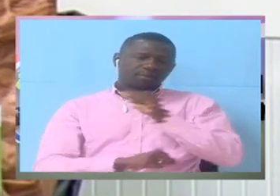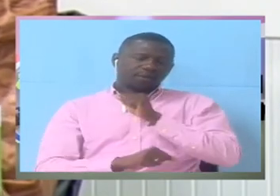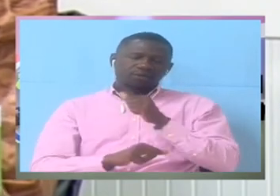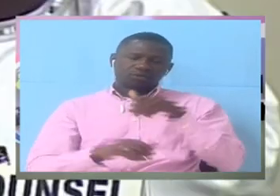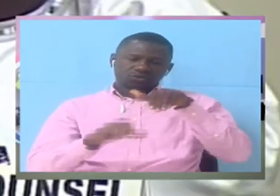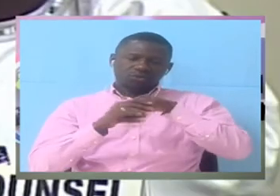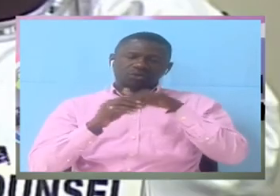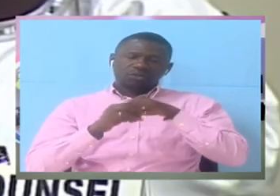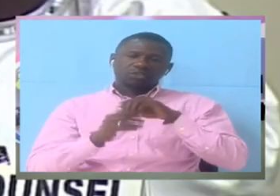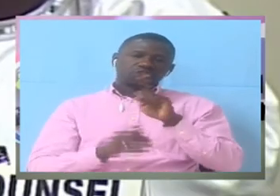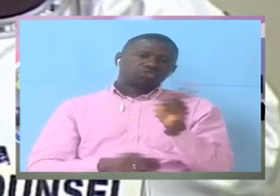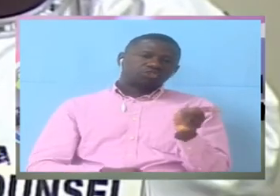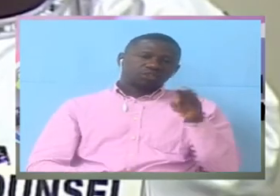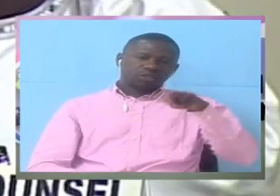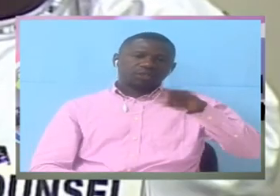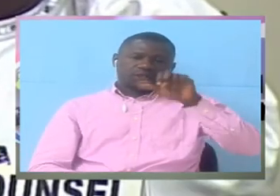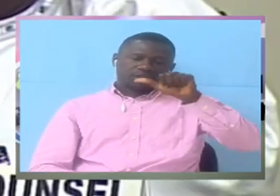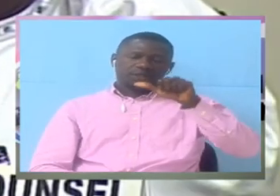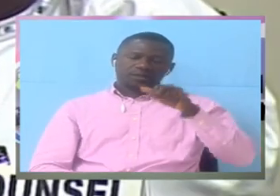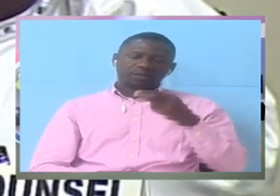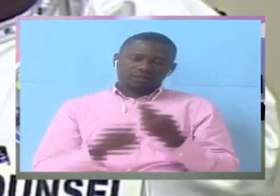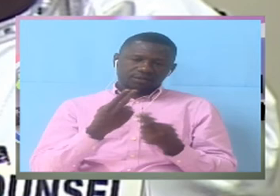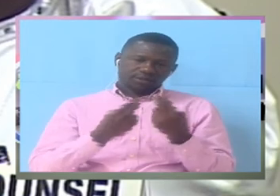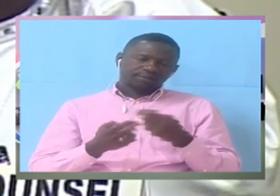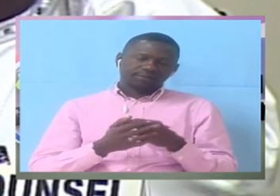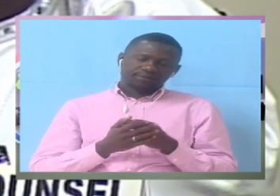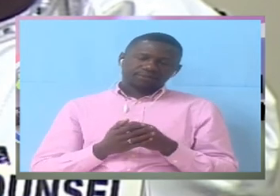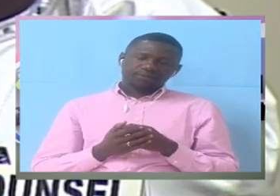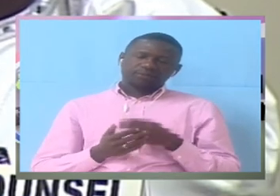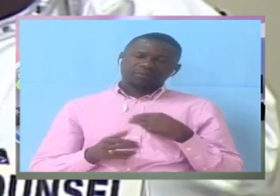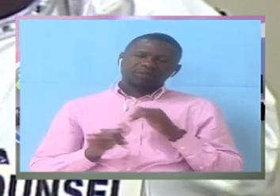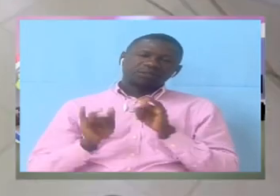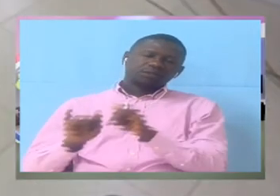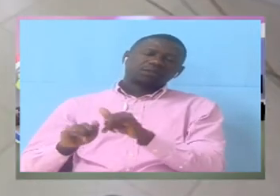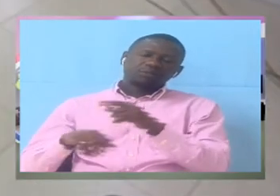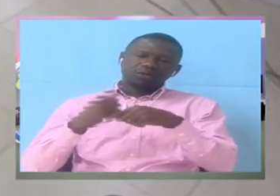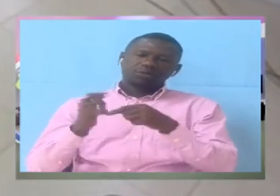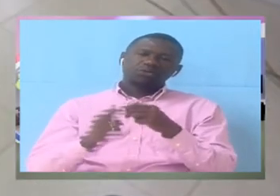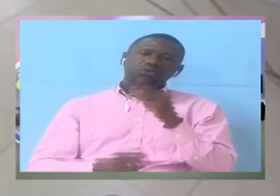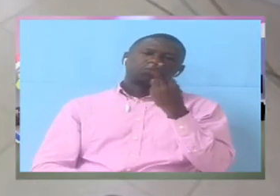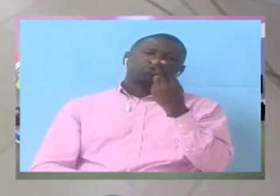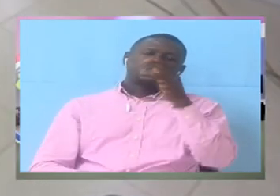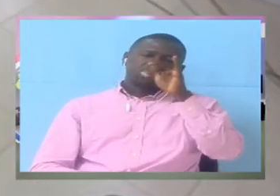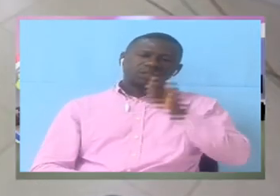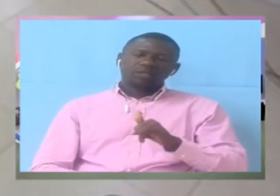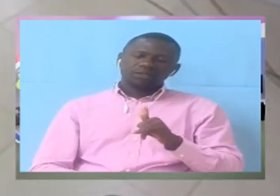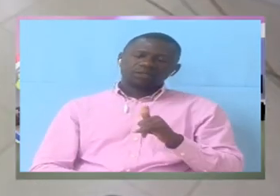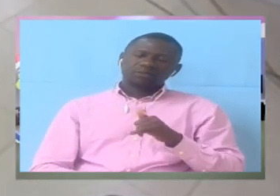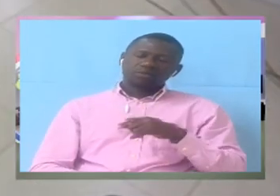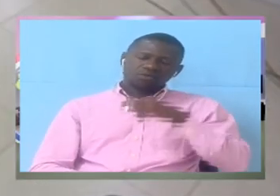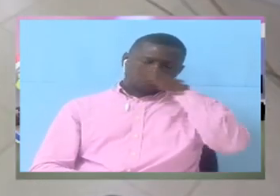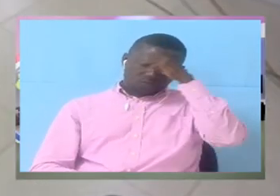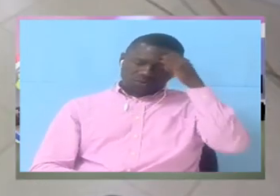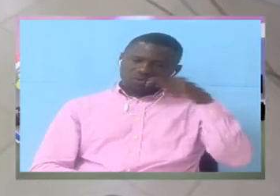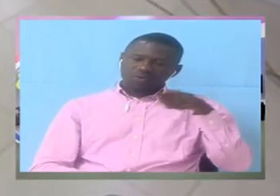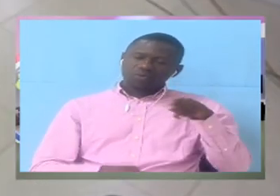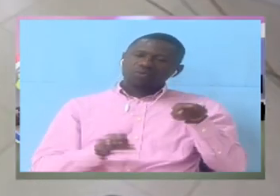GNA. But 2 years like a confederal. I spent 2 years at the confederal